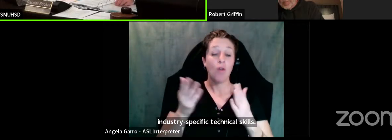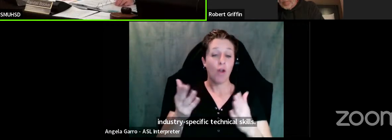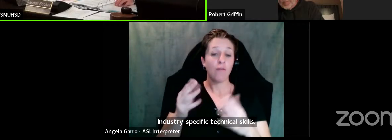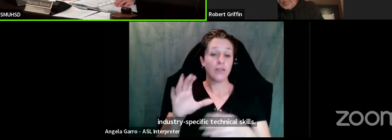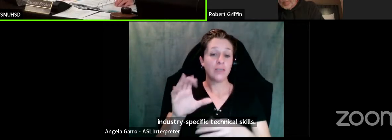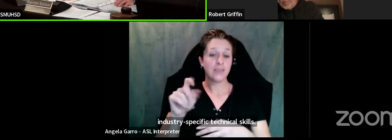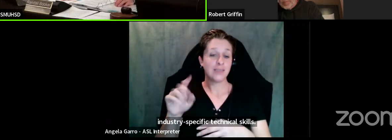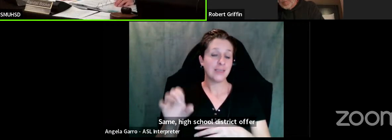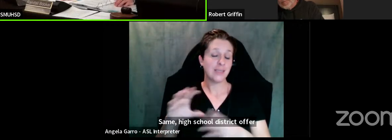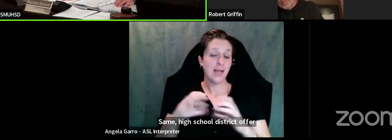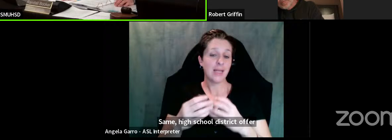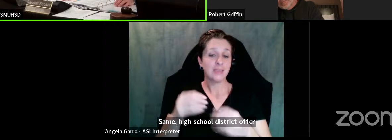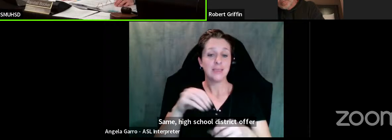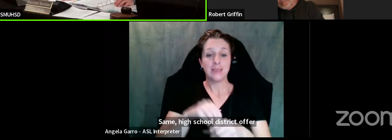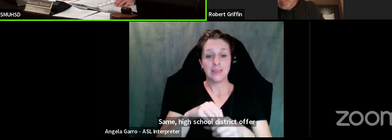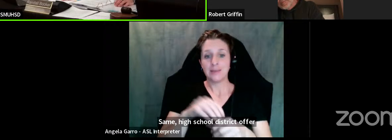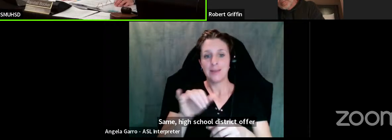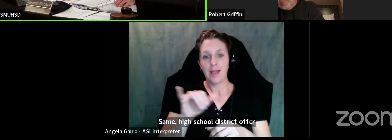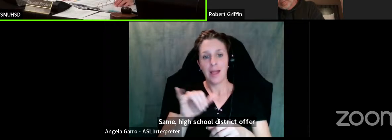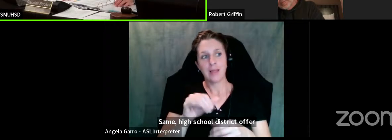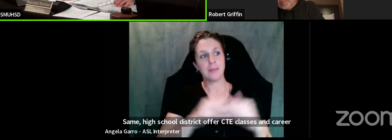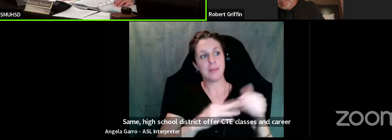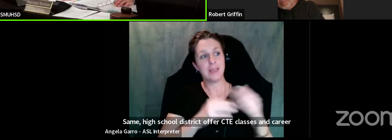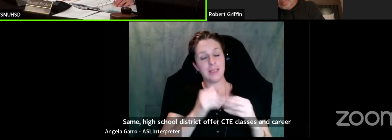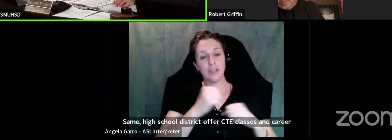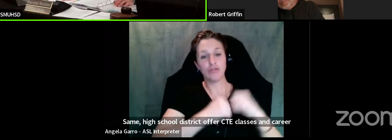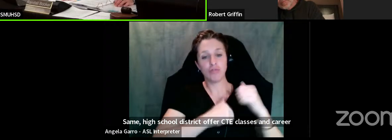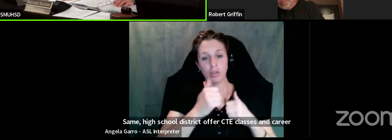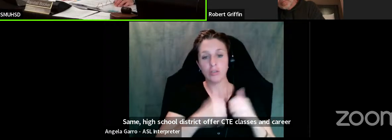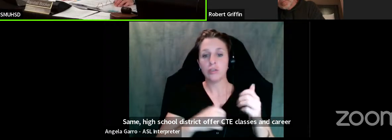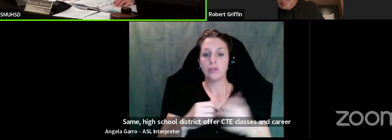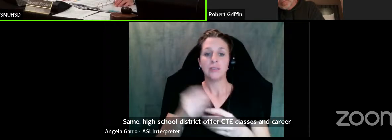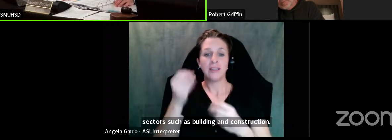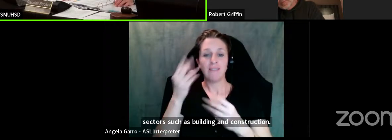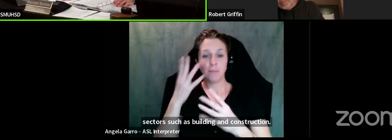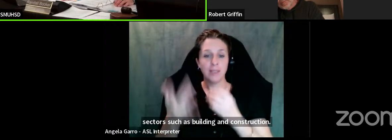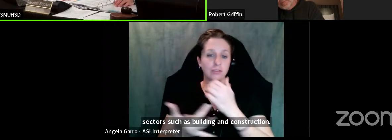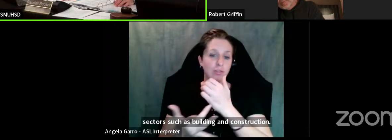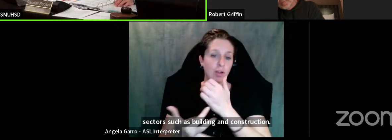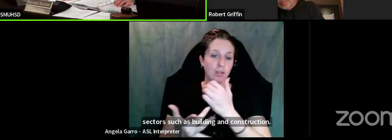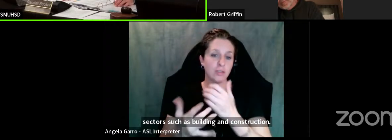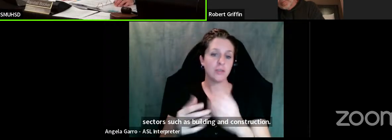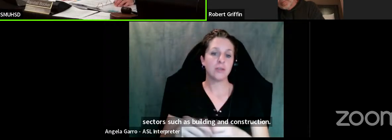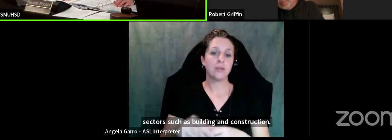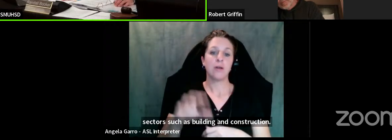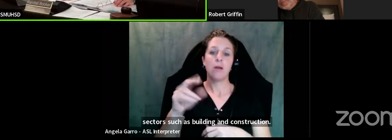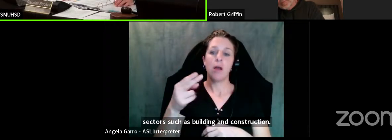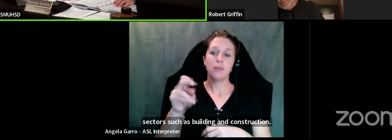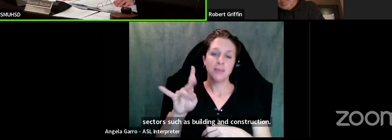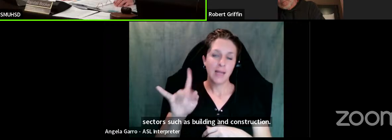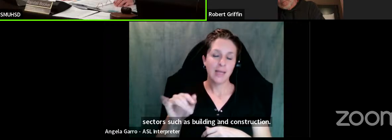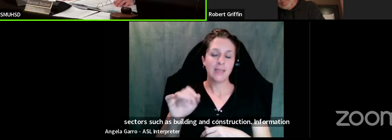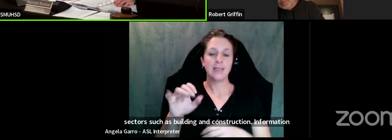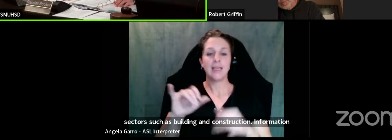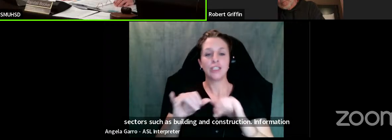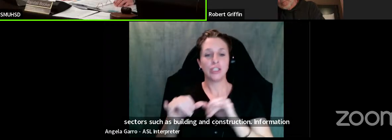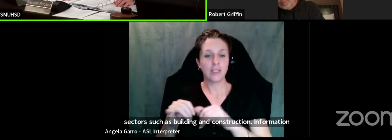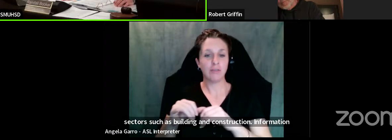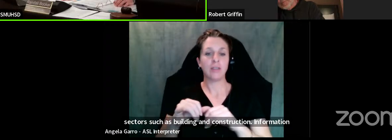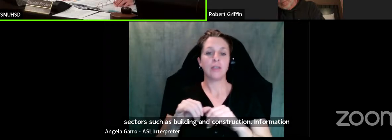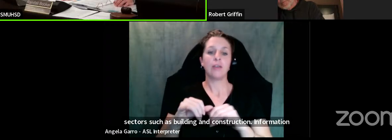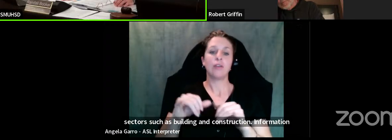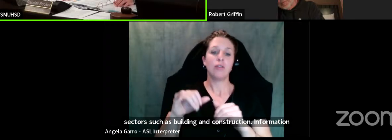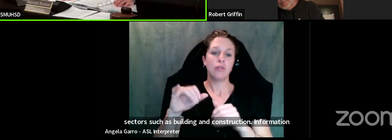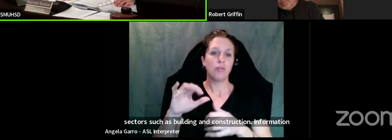career sectors such as building and construction, information technology, hospitality, engineering, and architecture,